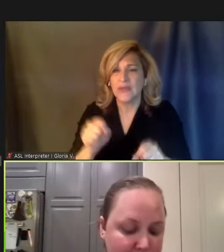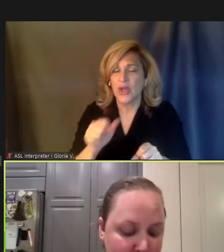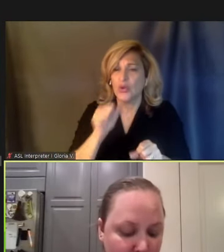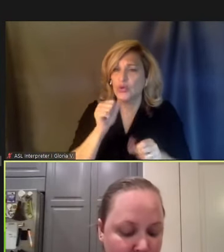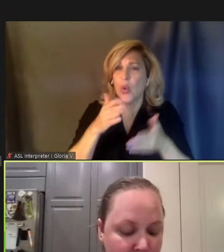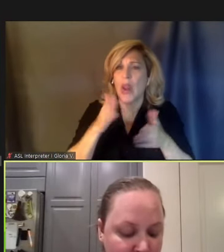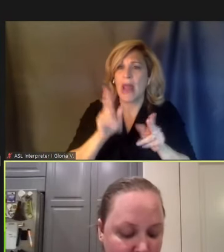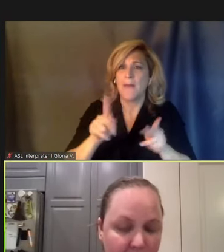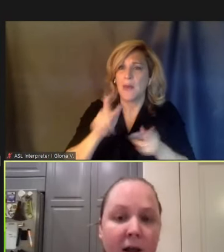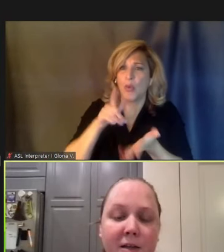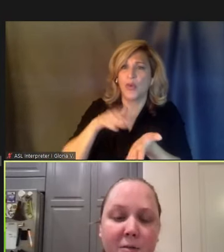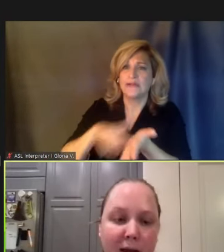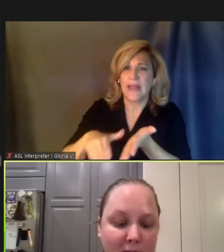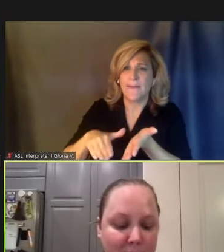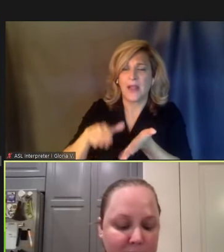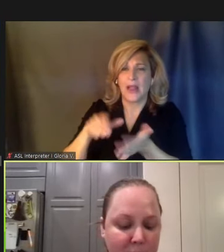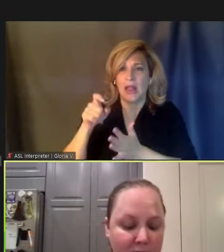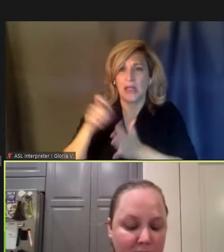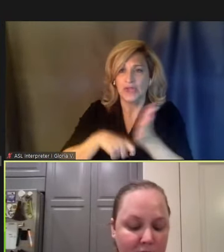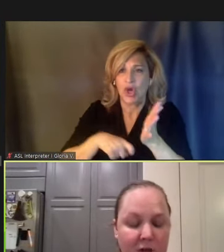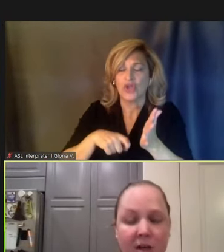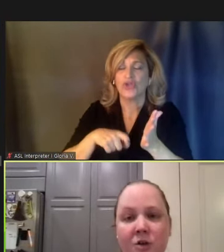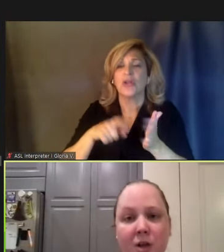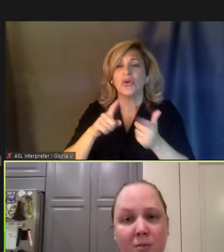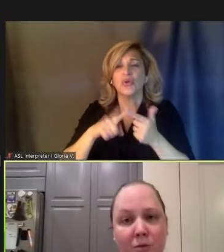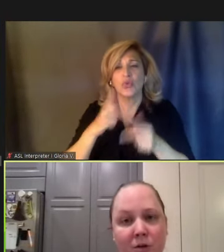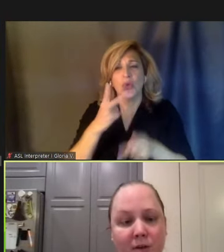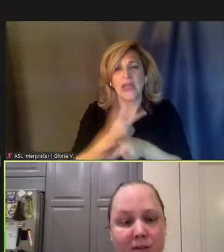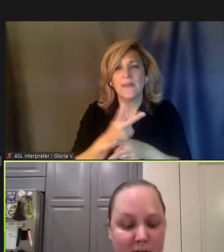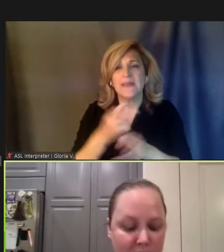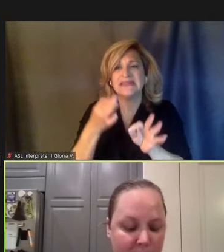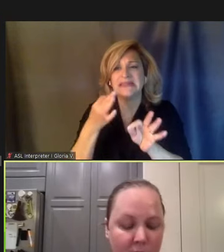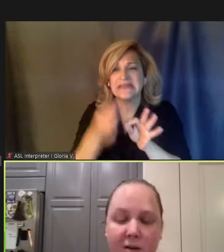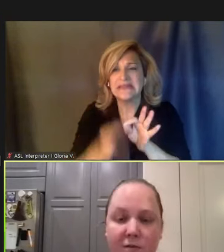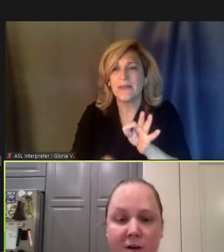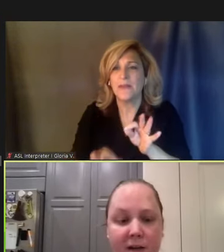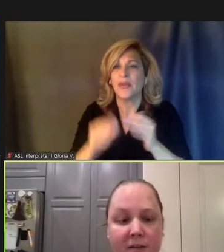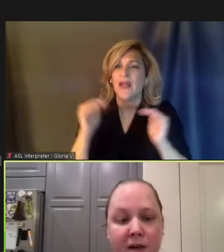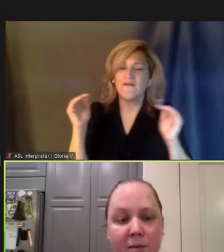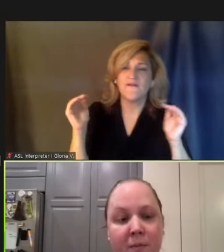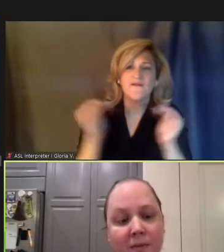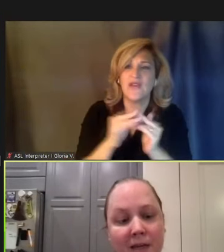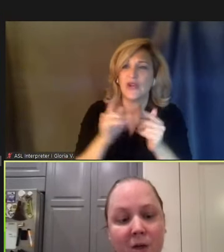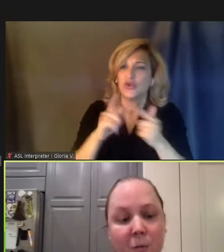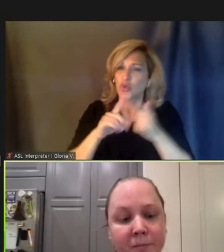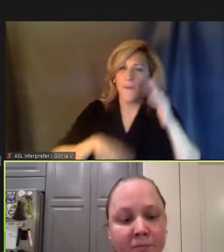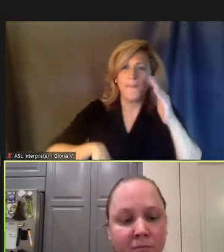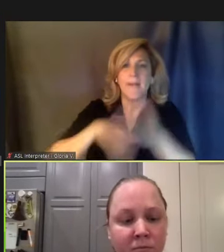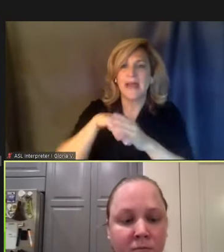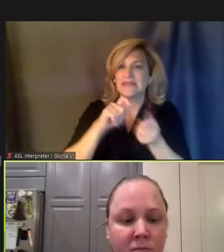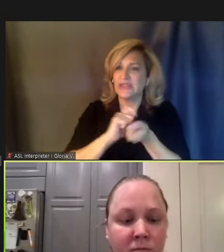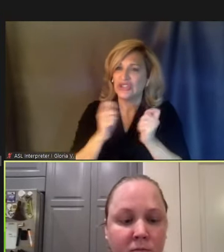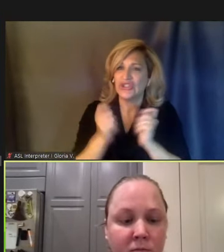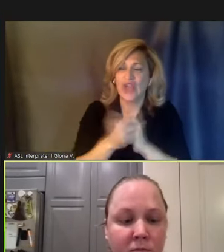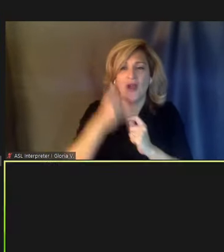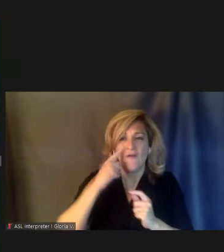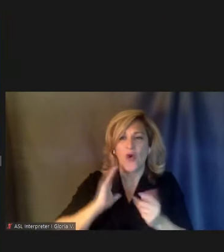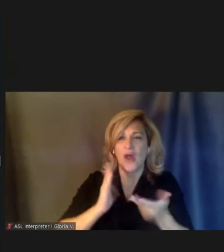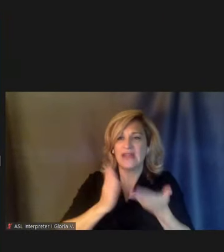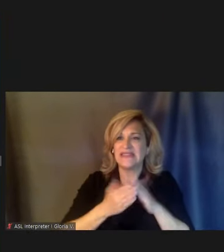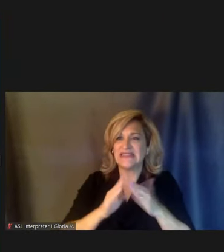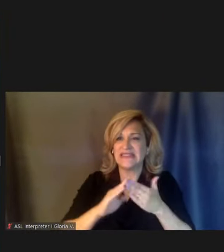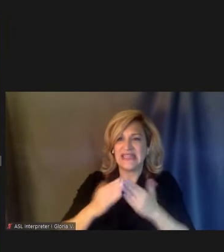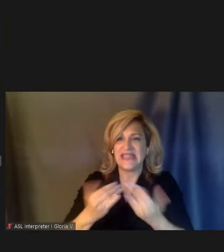keep it simple and fair and to maximize the positive change it can bring to our city now and for decades to come. Thank you.